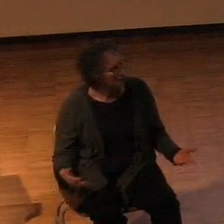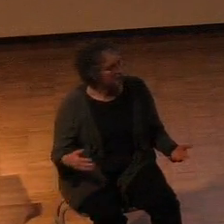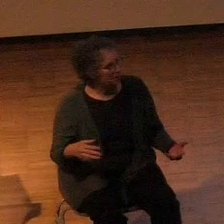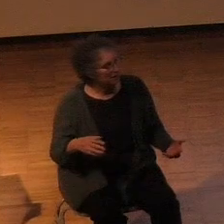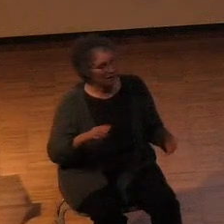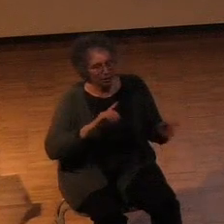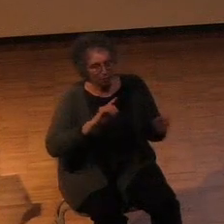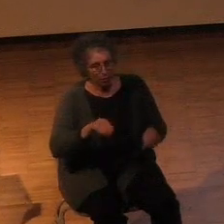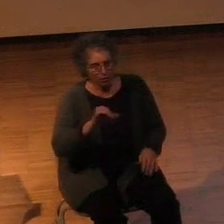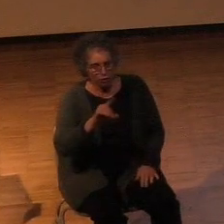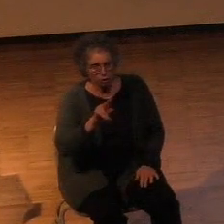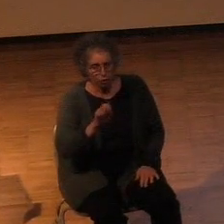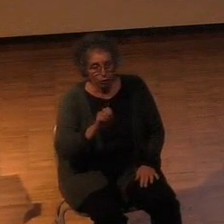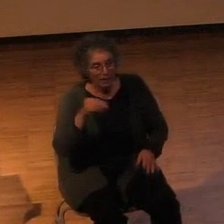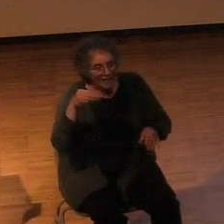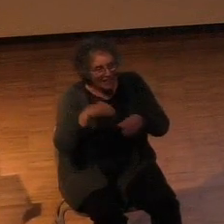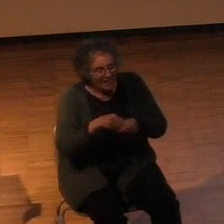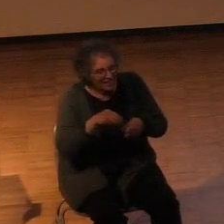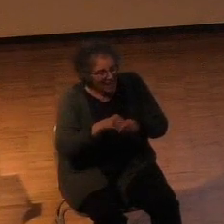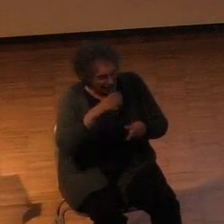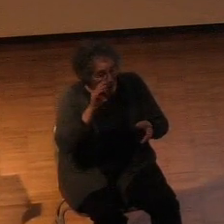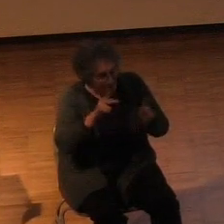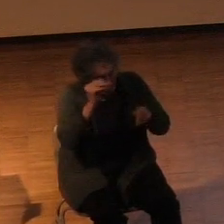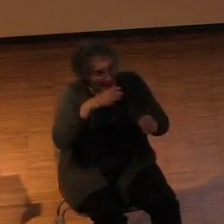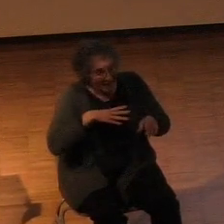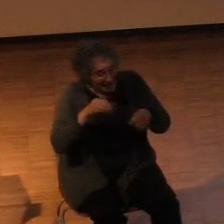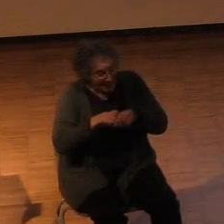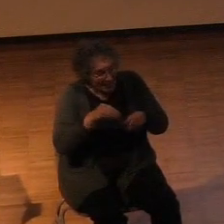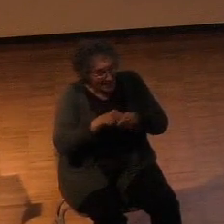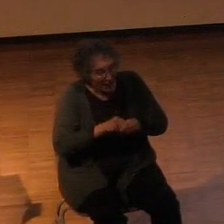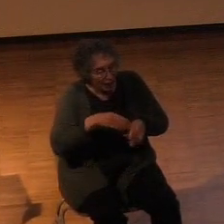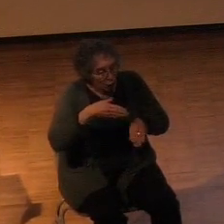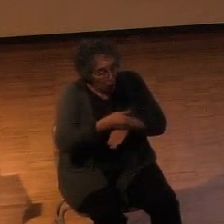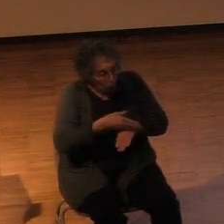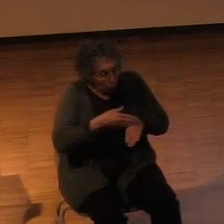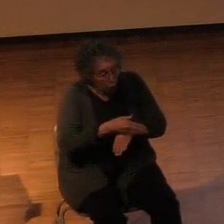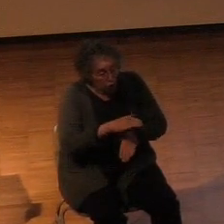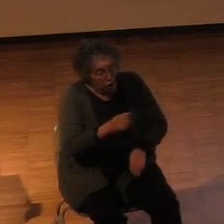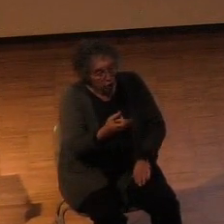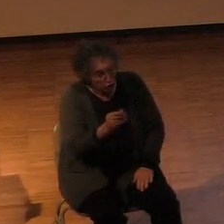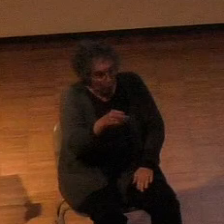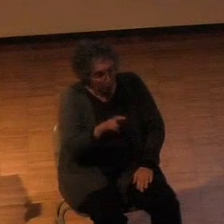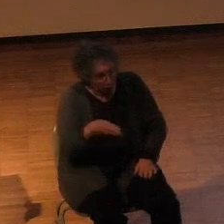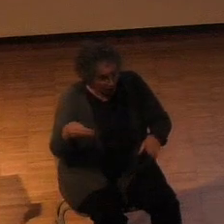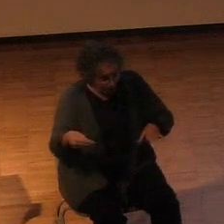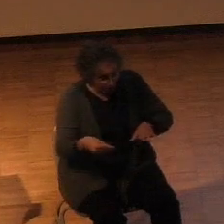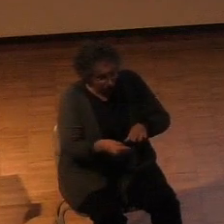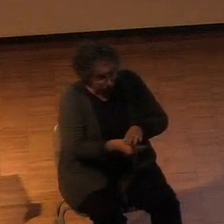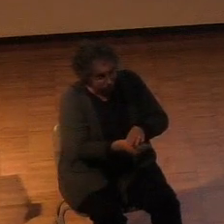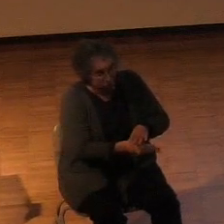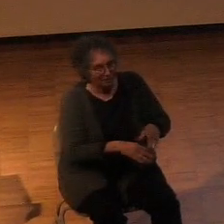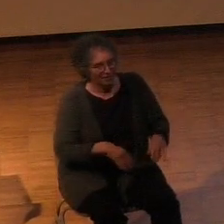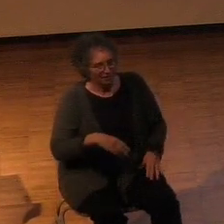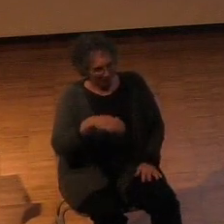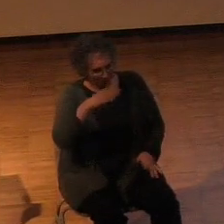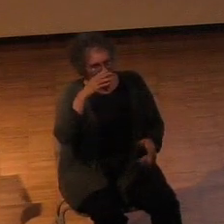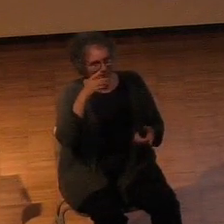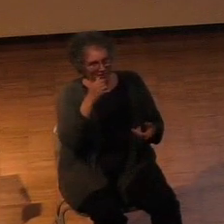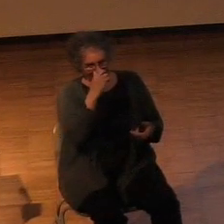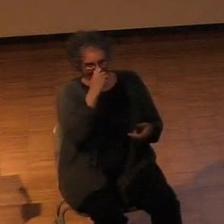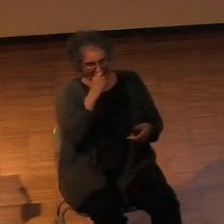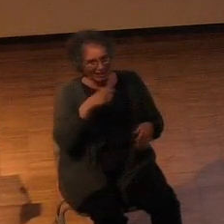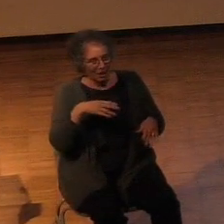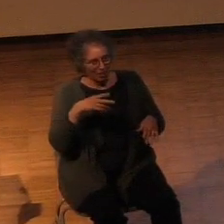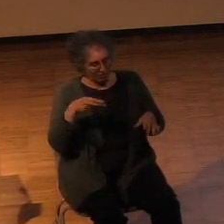in there? Wood chipper. Yeah. Because this elaborate scheme to get money. Here's this man who